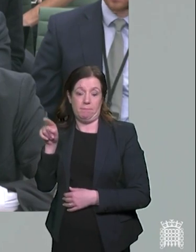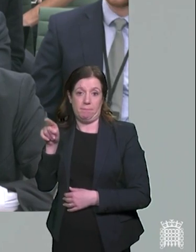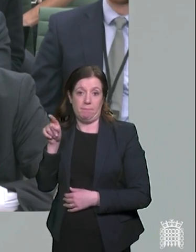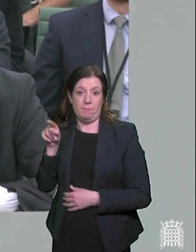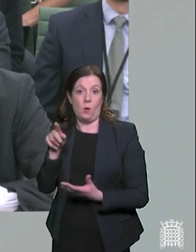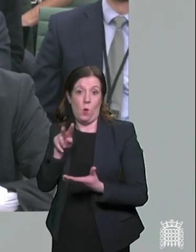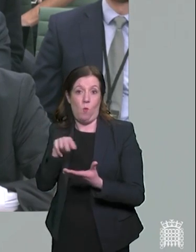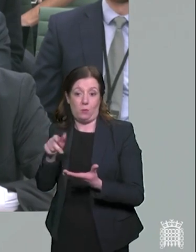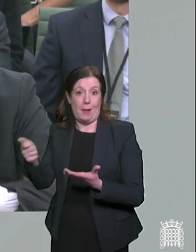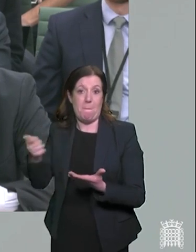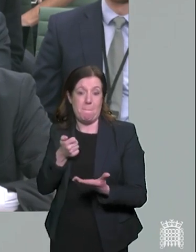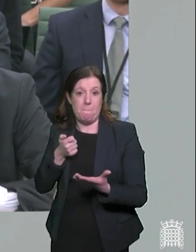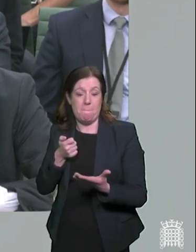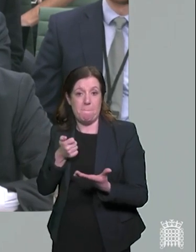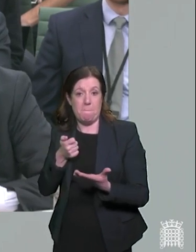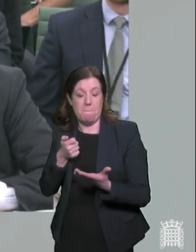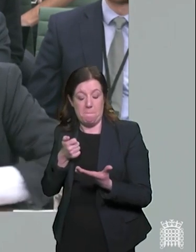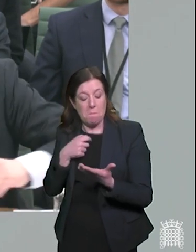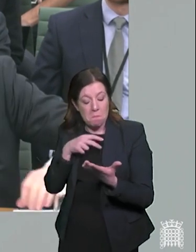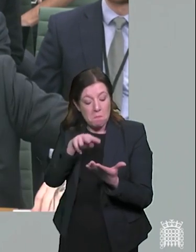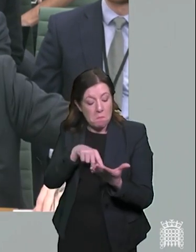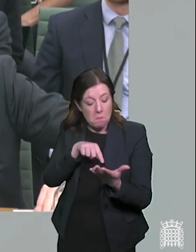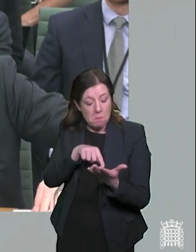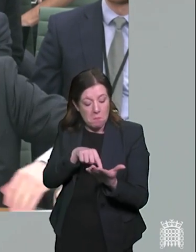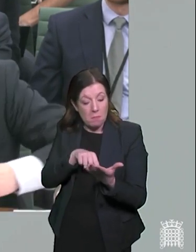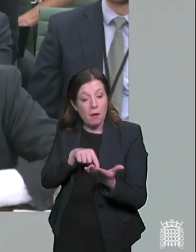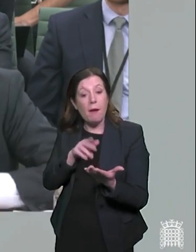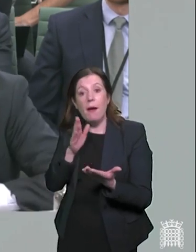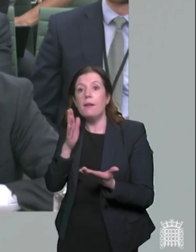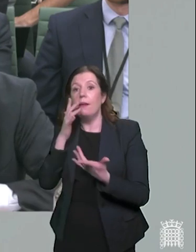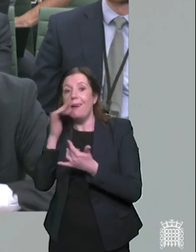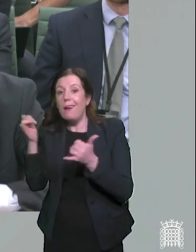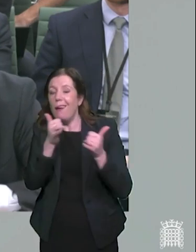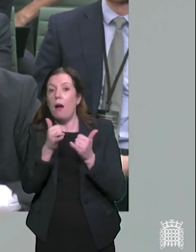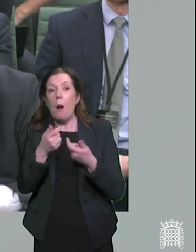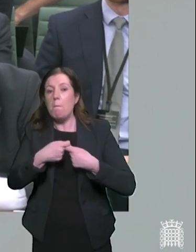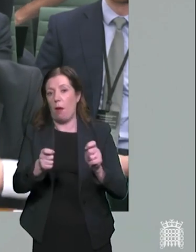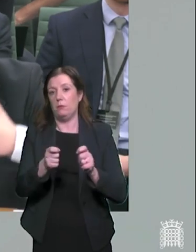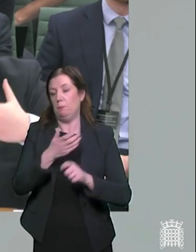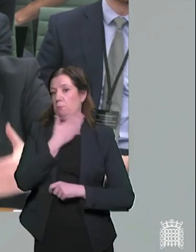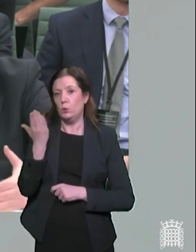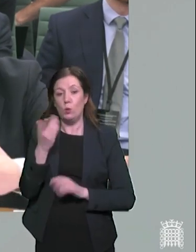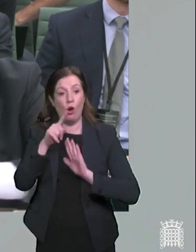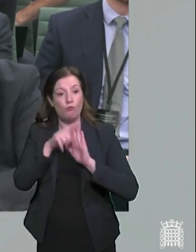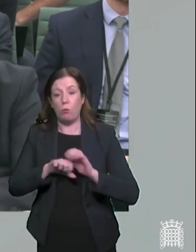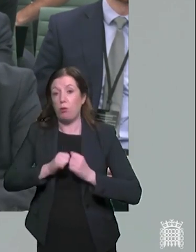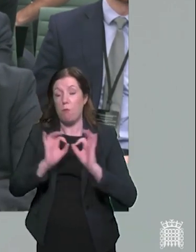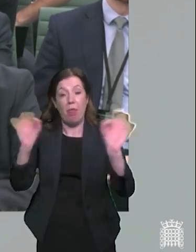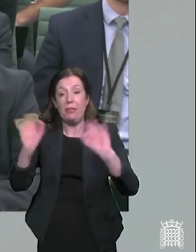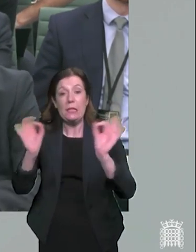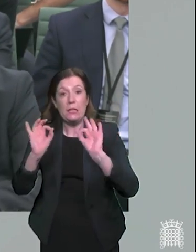in a WhatsApp to me, you can say, I've been assured that there was no party and no rules were broken, so he says that